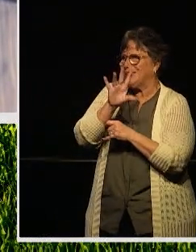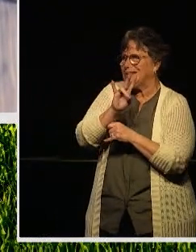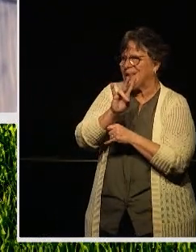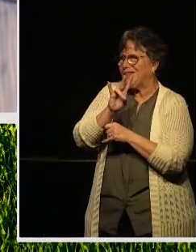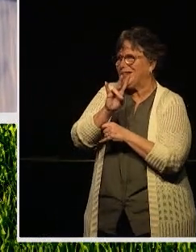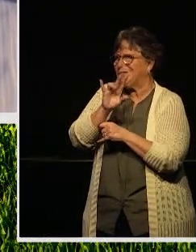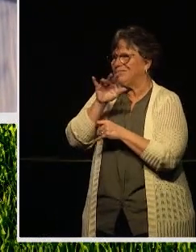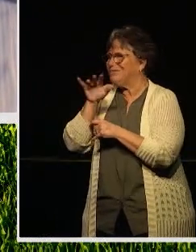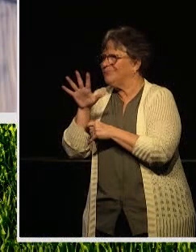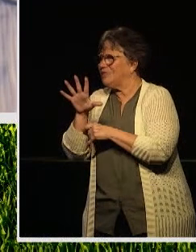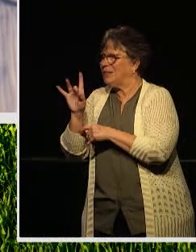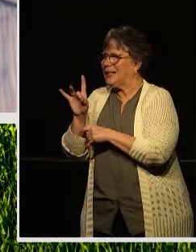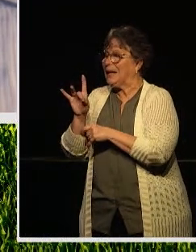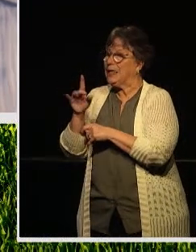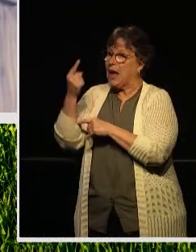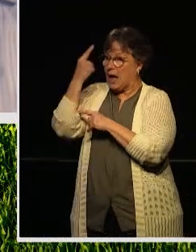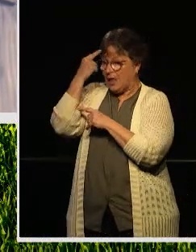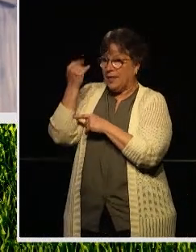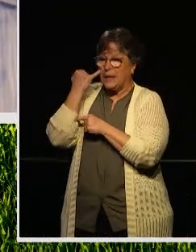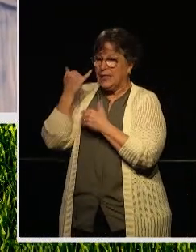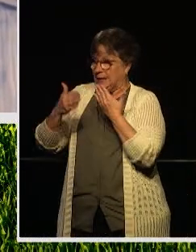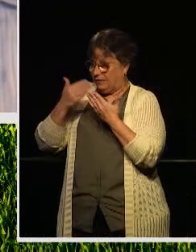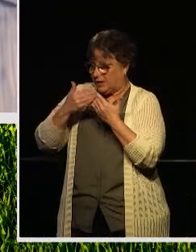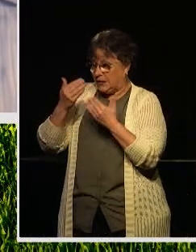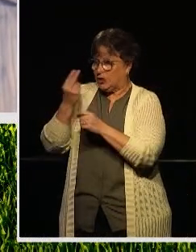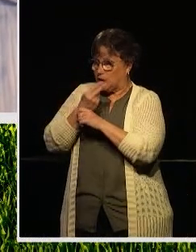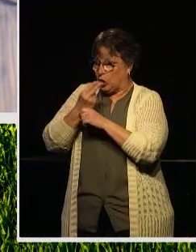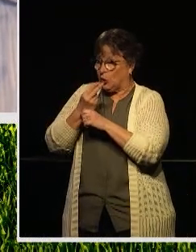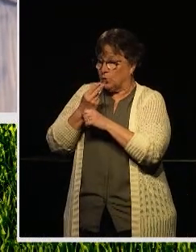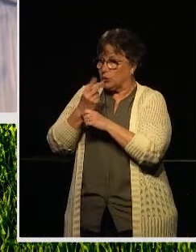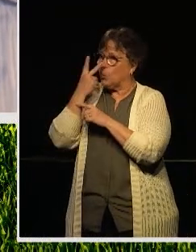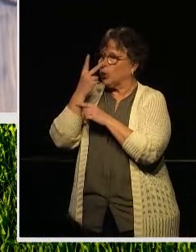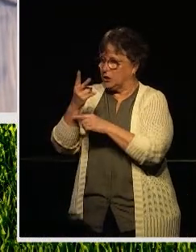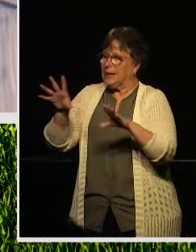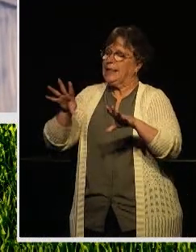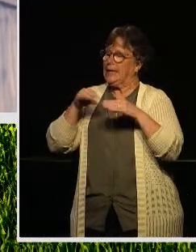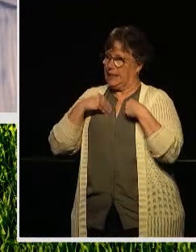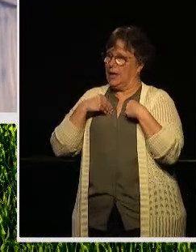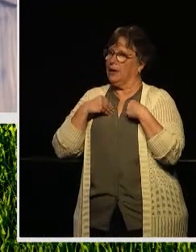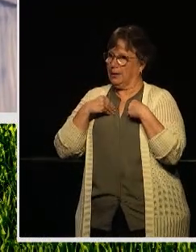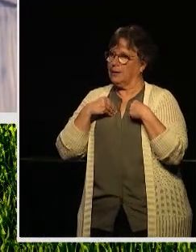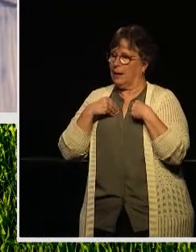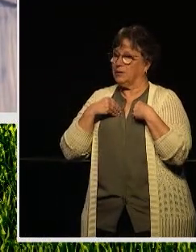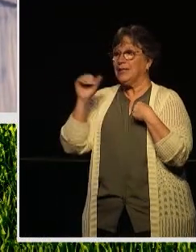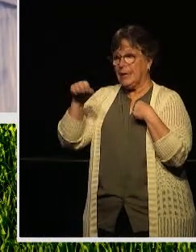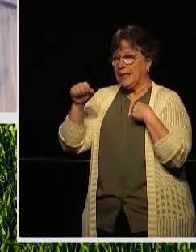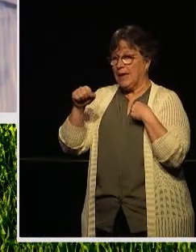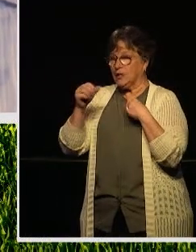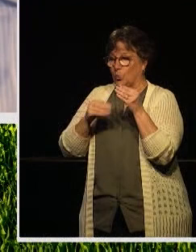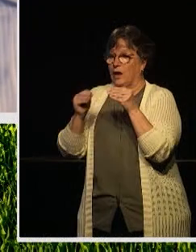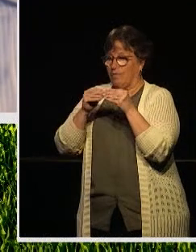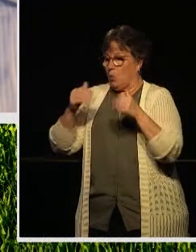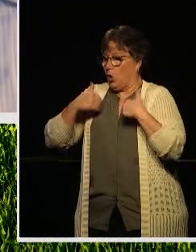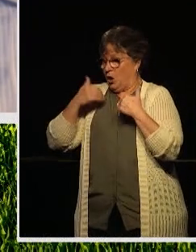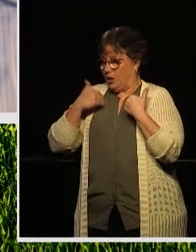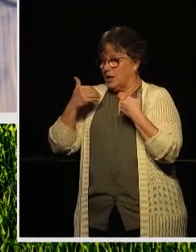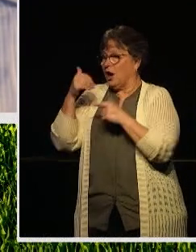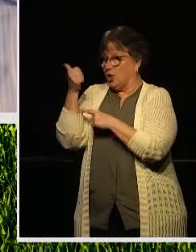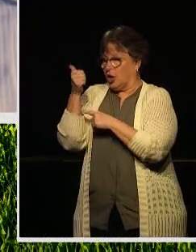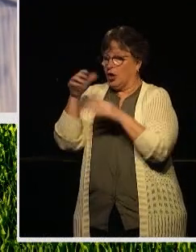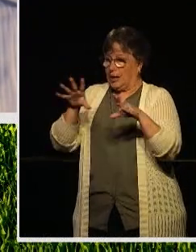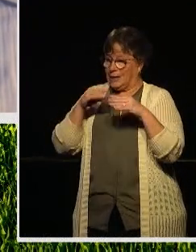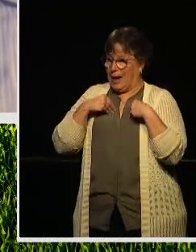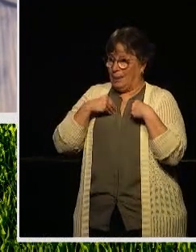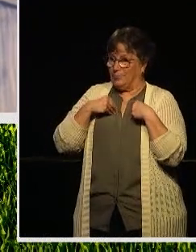think it is if it's easy to use, I think we're seeing adoption. Yes, it is more younger demographics are adopting more than the, elder demographic. But if you